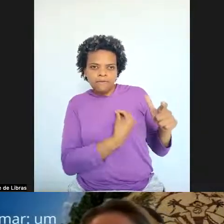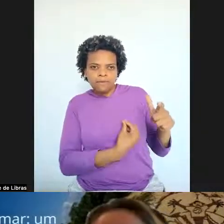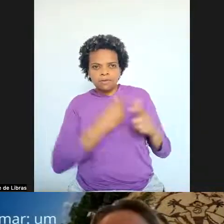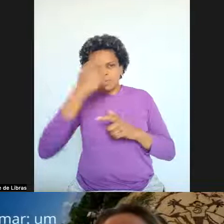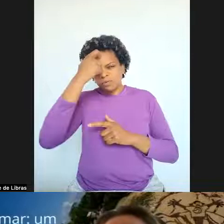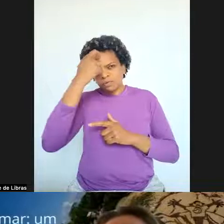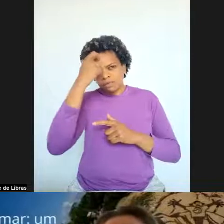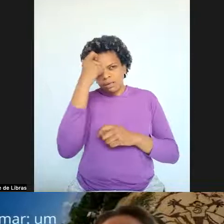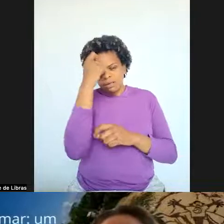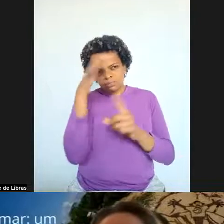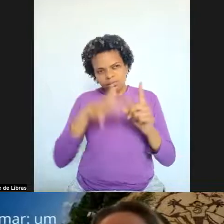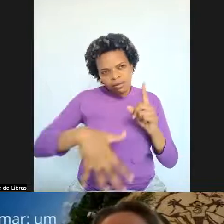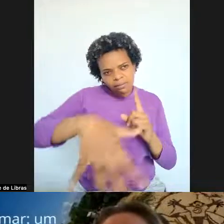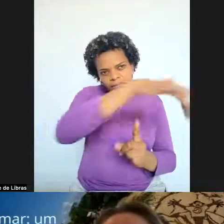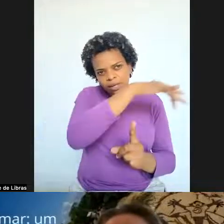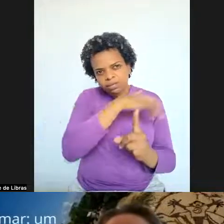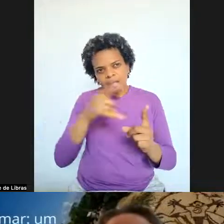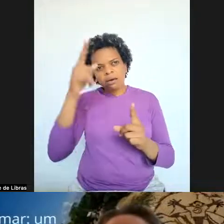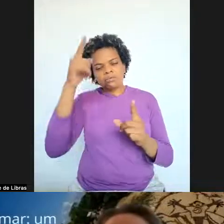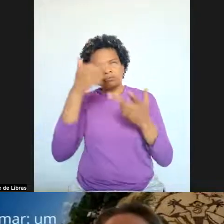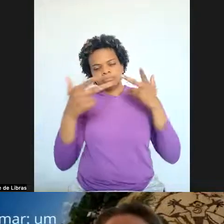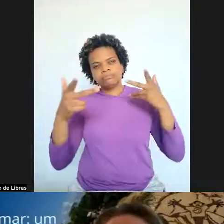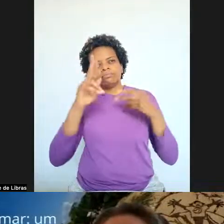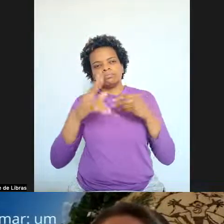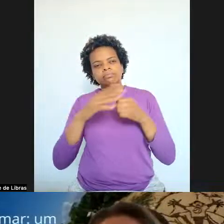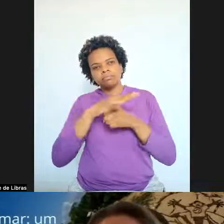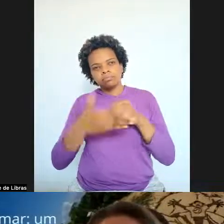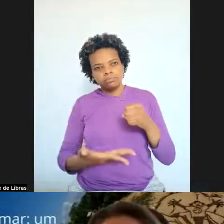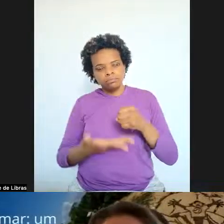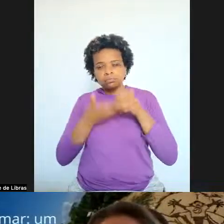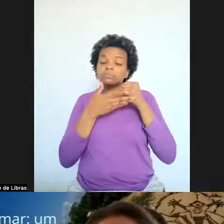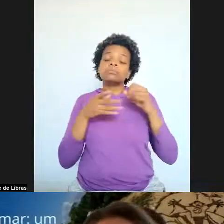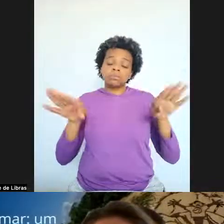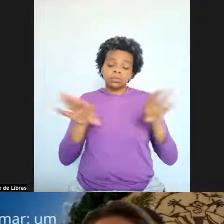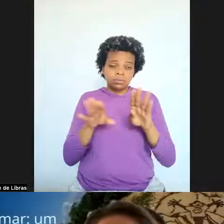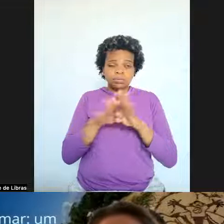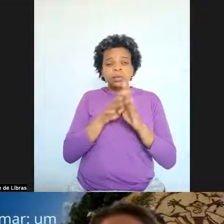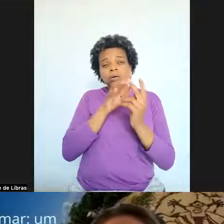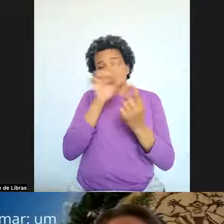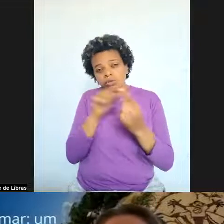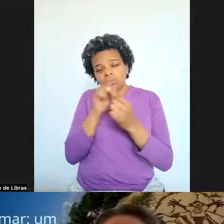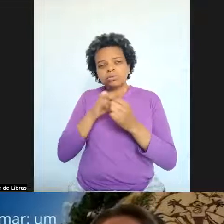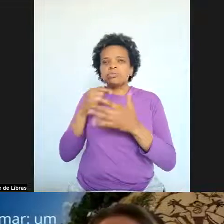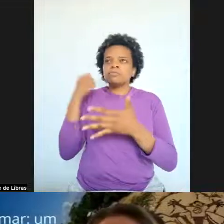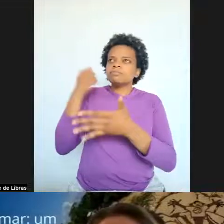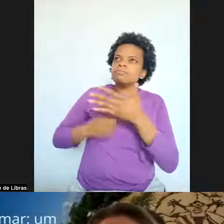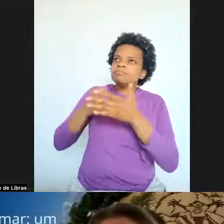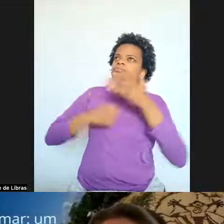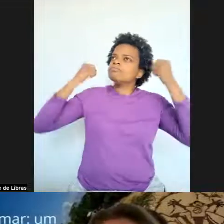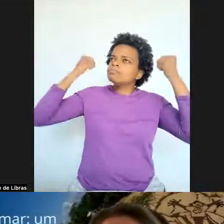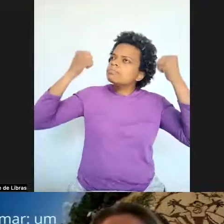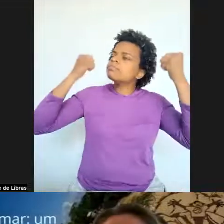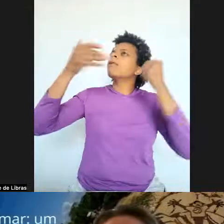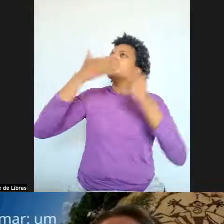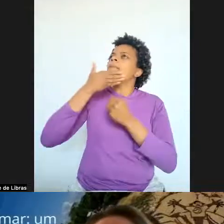of the environmental and issues of their they live, so they can fight for